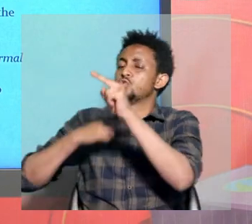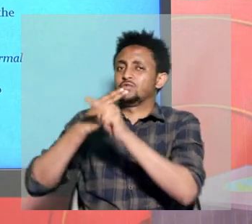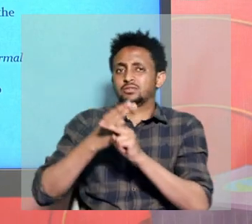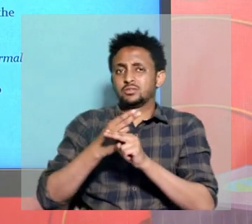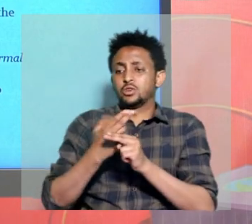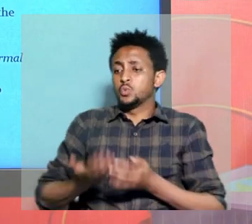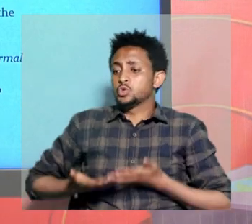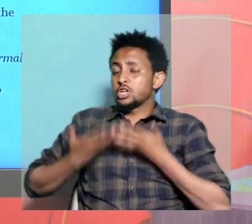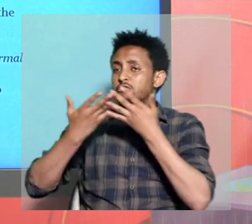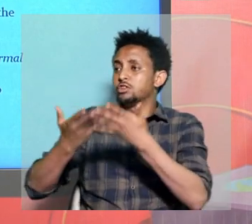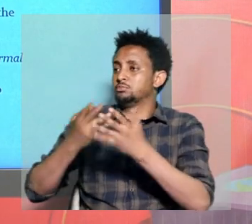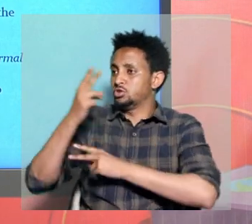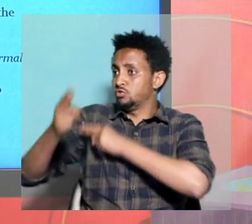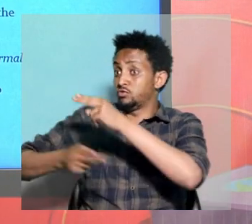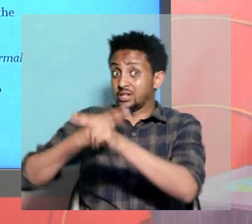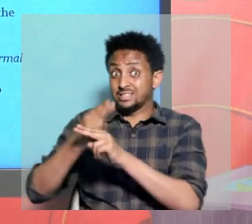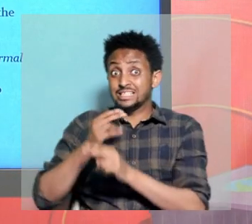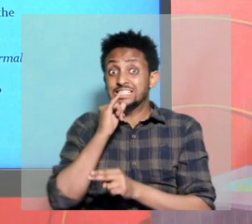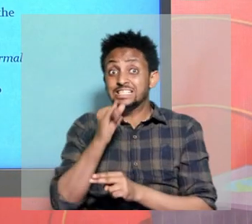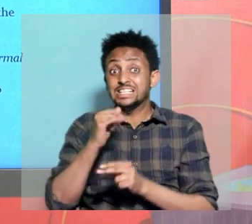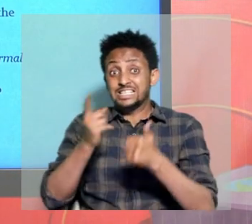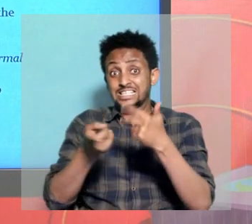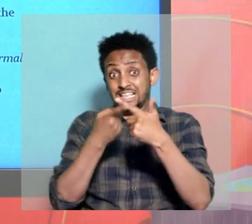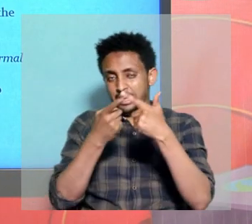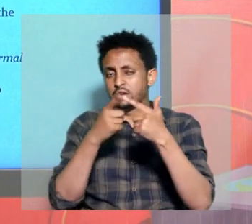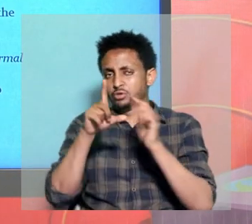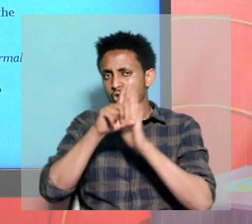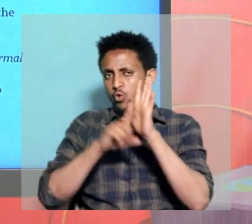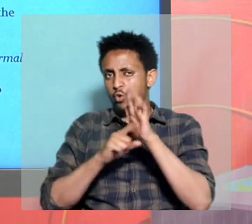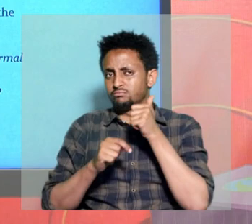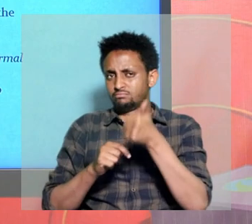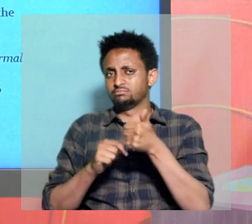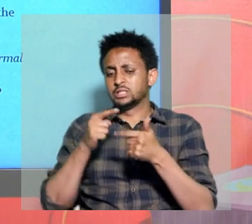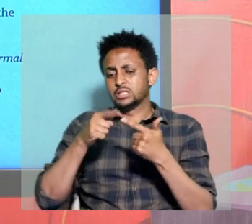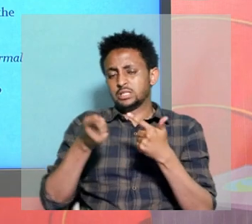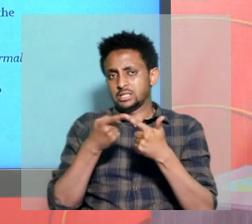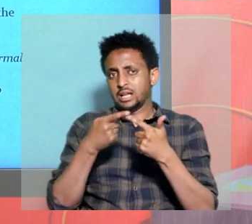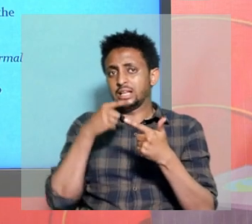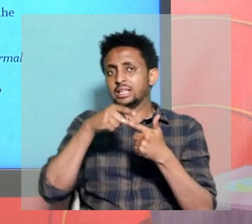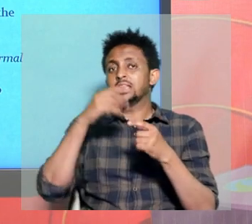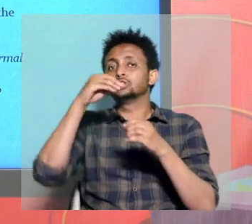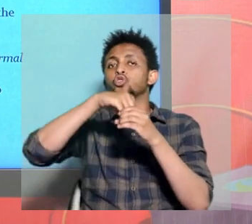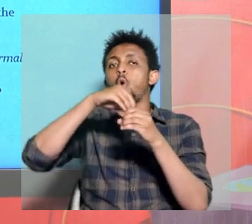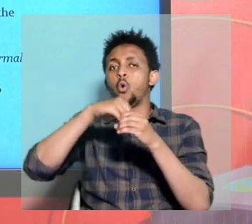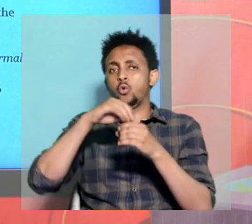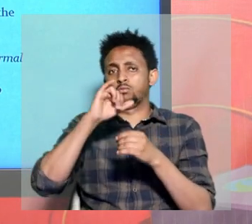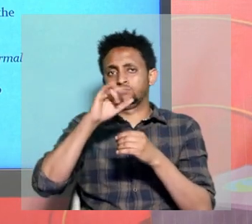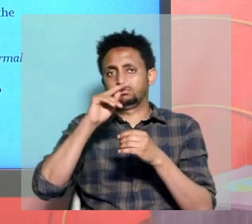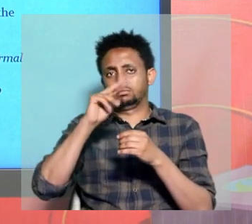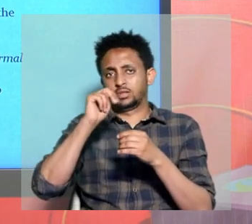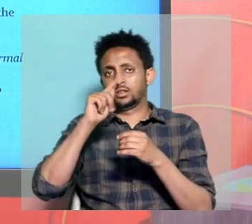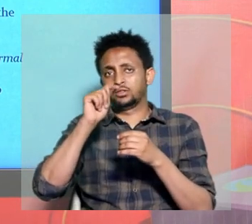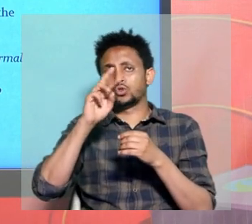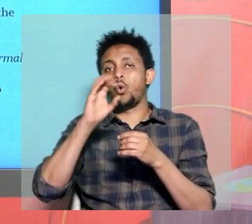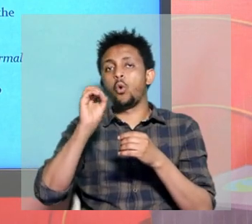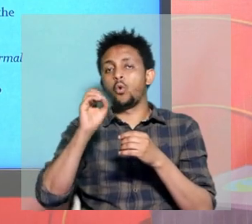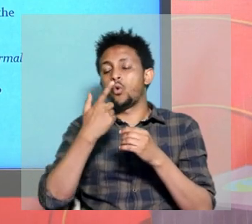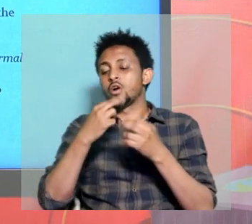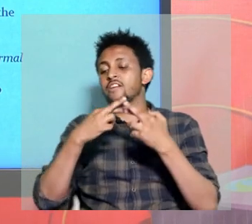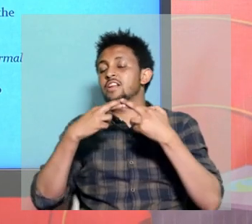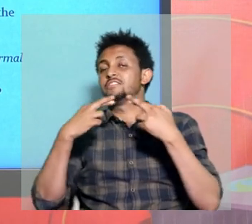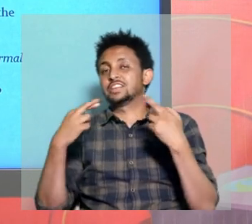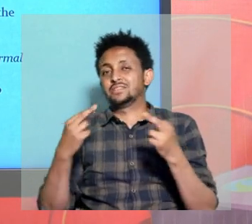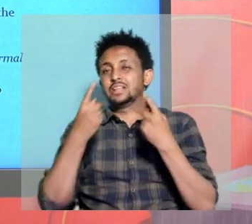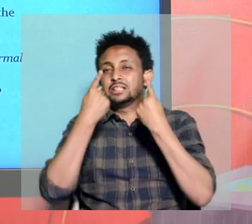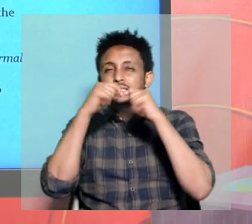and which governs the universe, is second law of thermodynamics, and it's the law of entropy, or known to be the law of irreversibility.